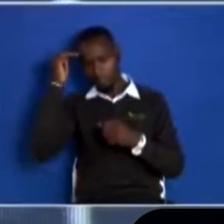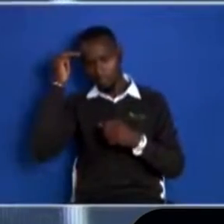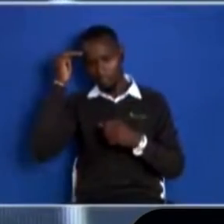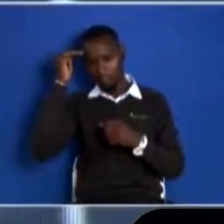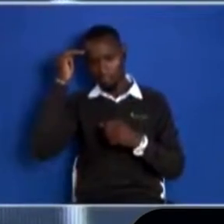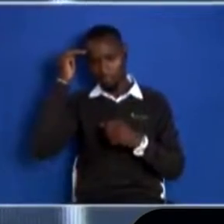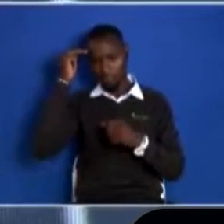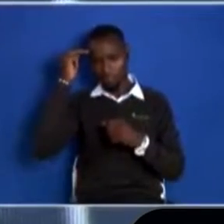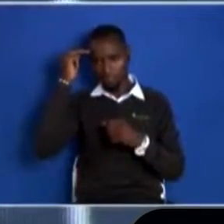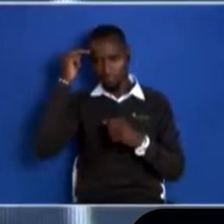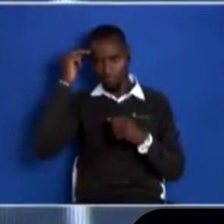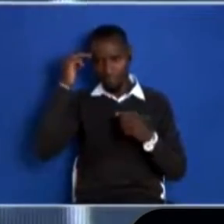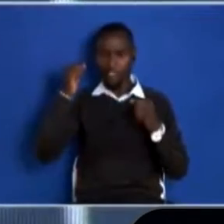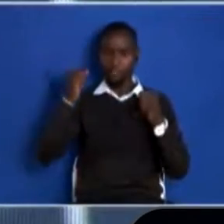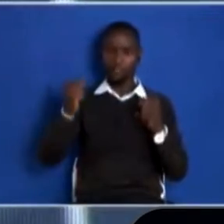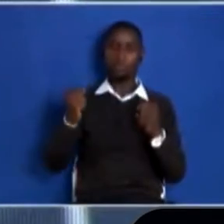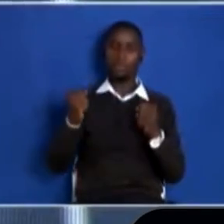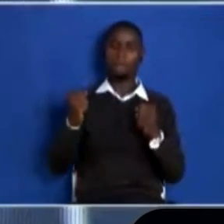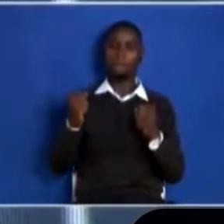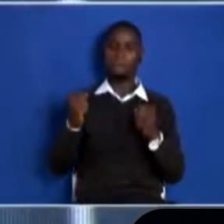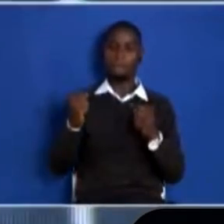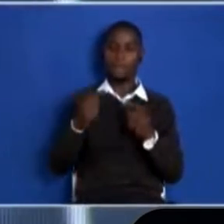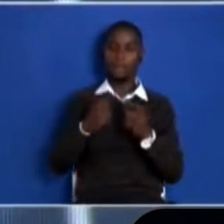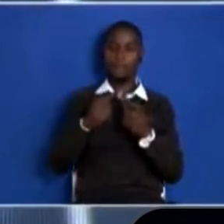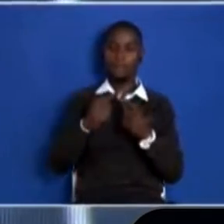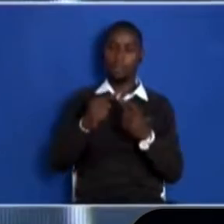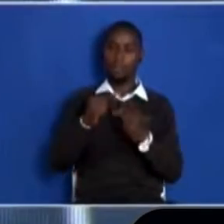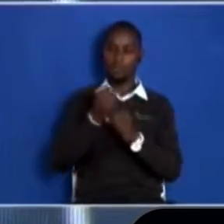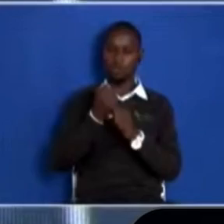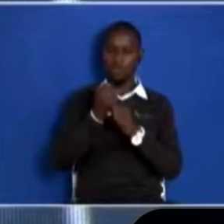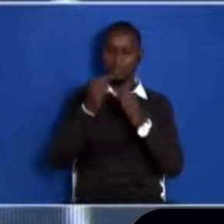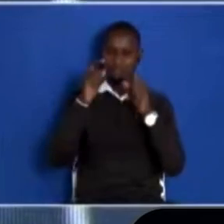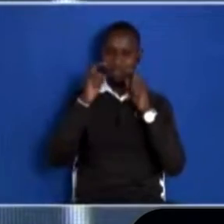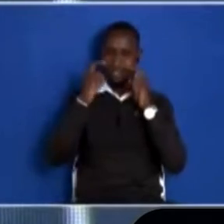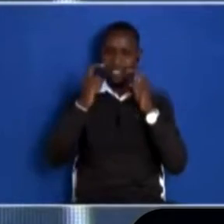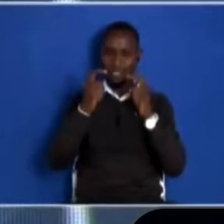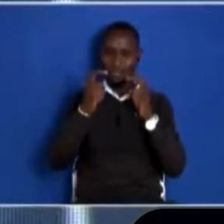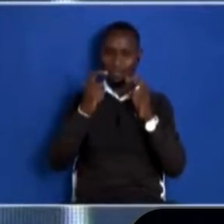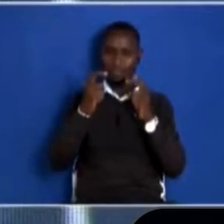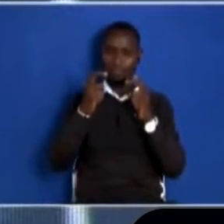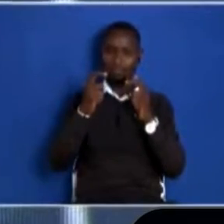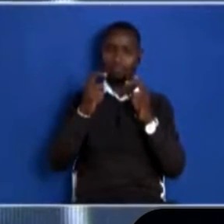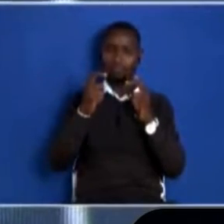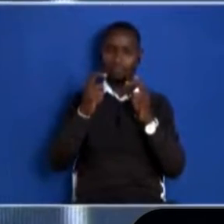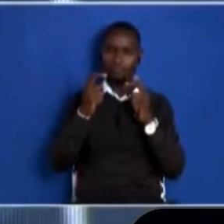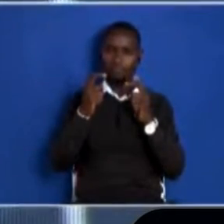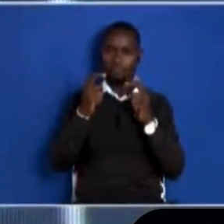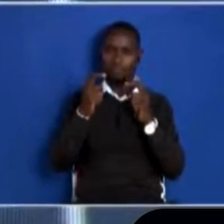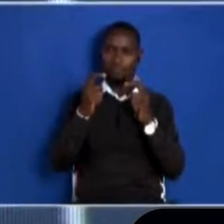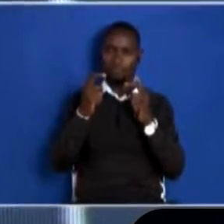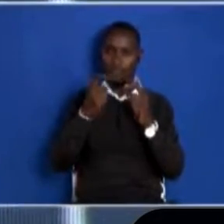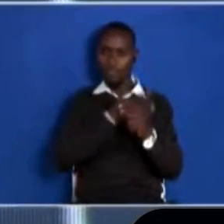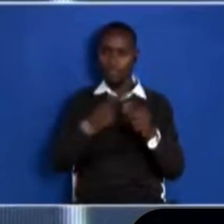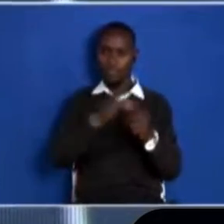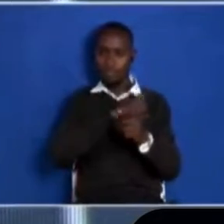Kwa rasilimali na kwa kila hali. Then they did evil in the sight of the Lord. Hivyo wakafanya uovu mbele za Mungu. And the Lord